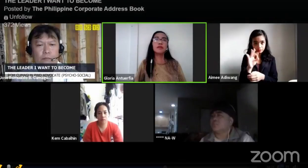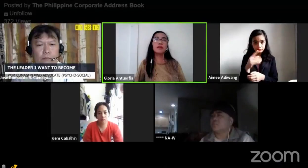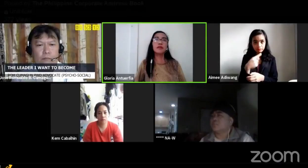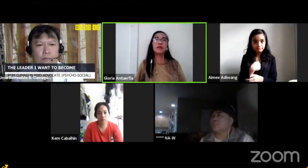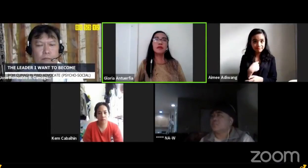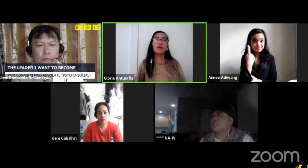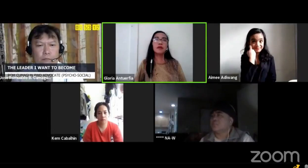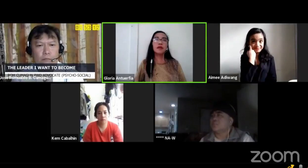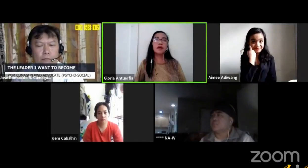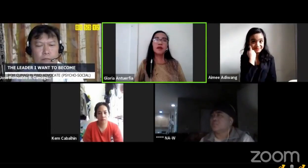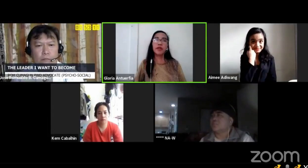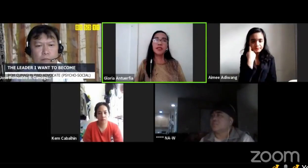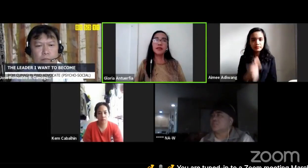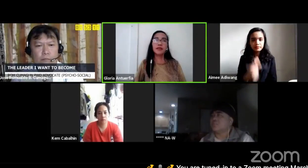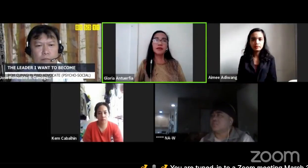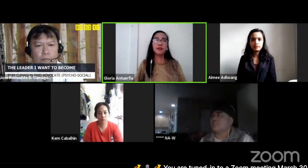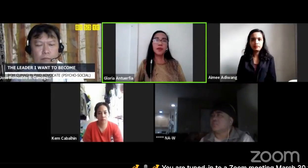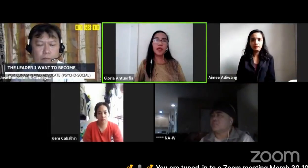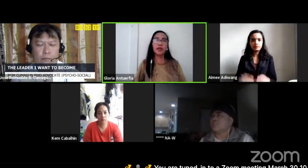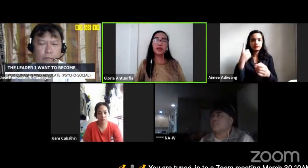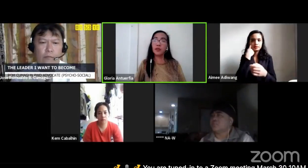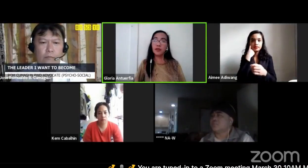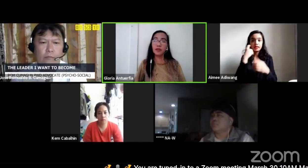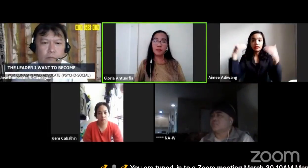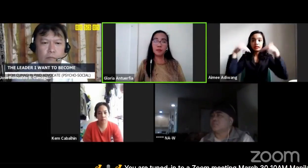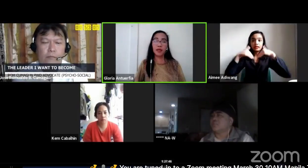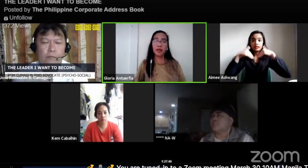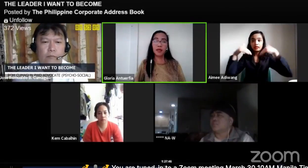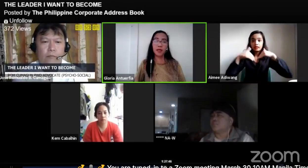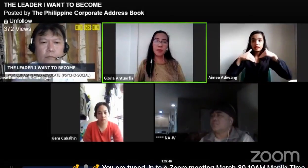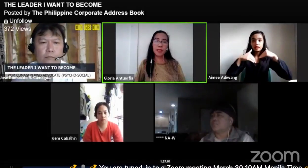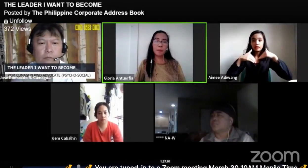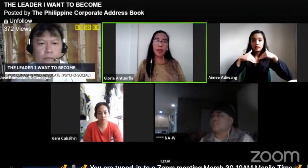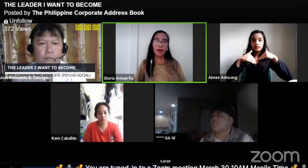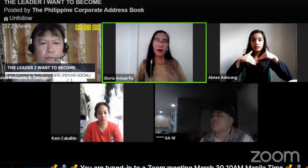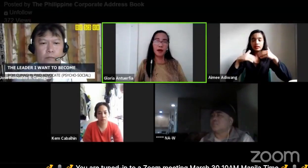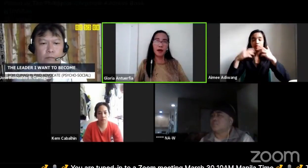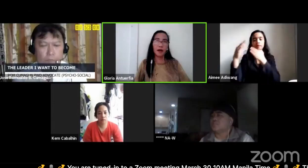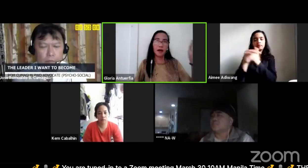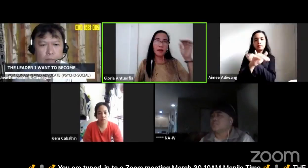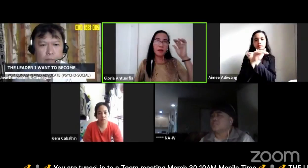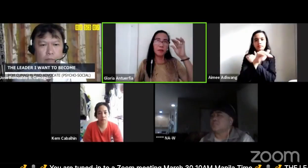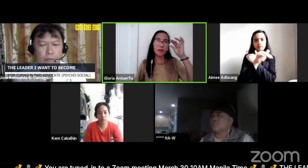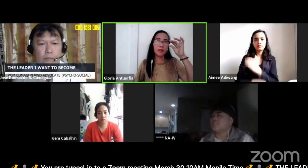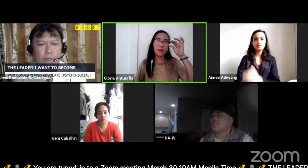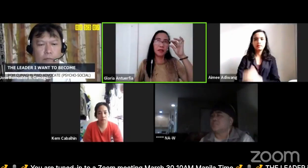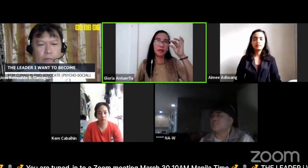recent conference I attended to is about the TPKT, and